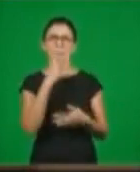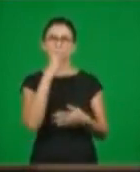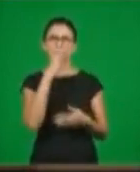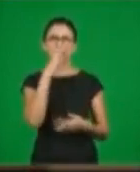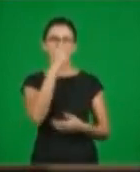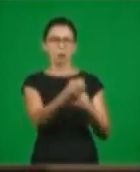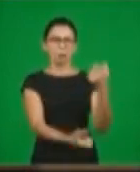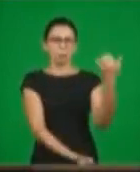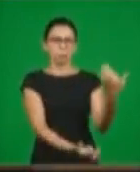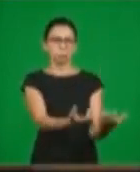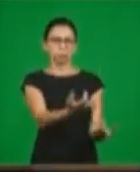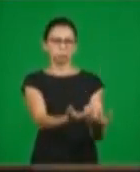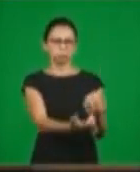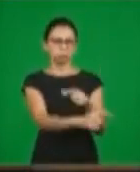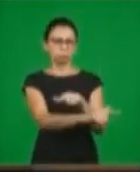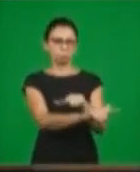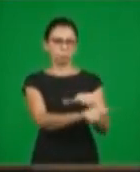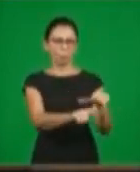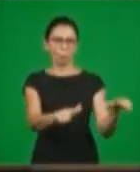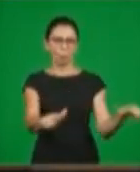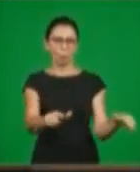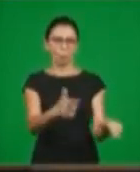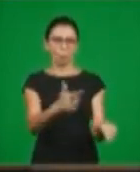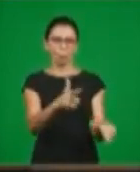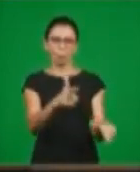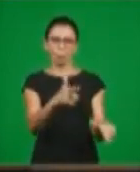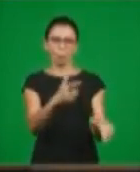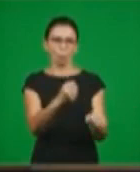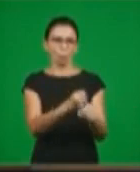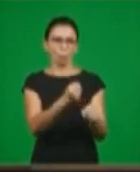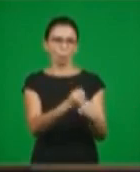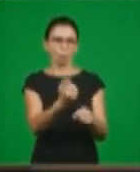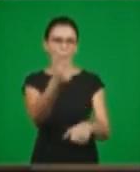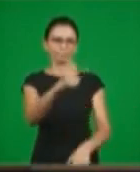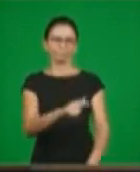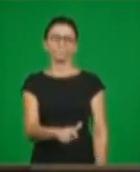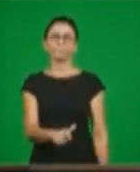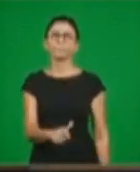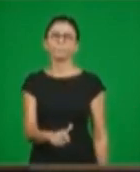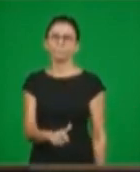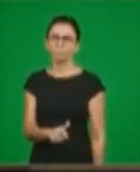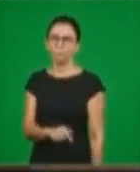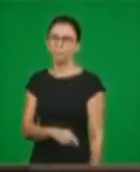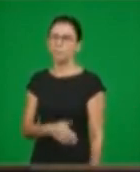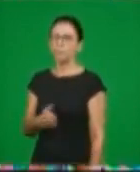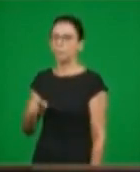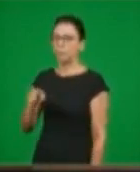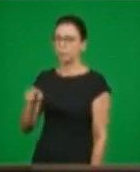a sick land that was fire there, then there is no way that you can fix it.